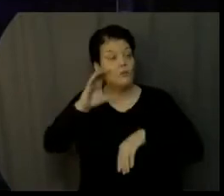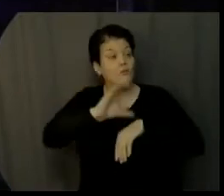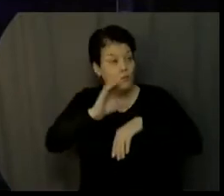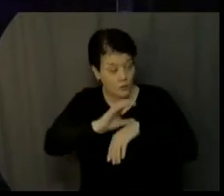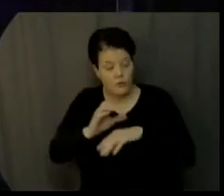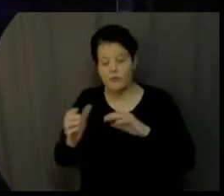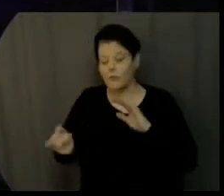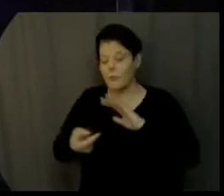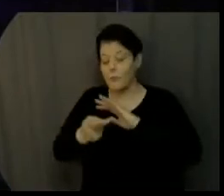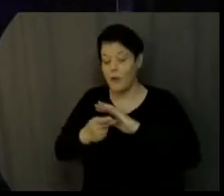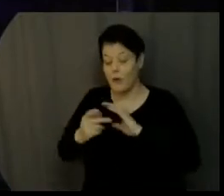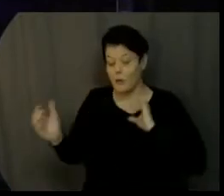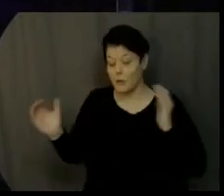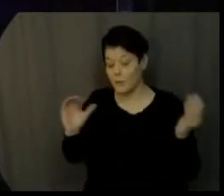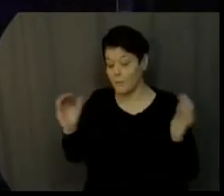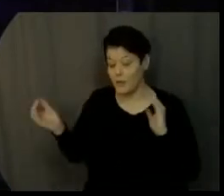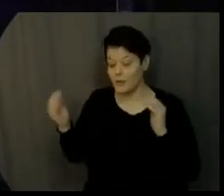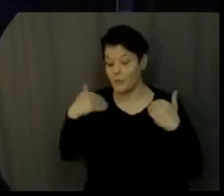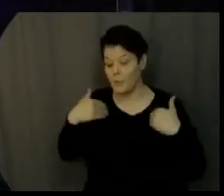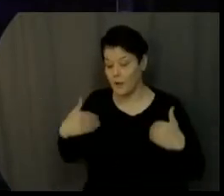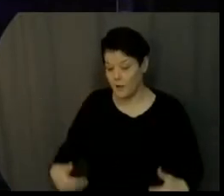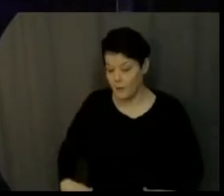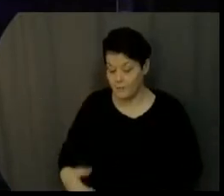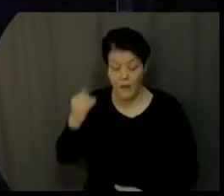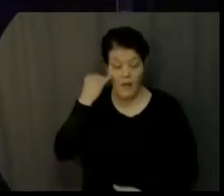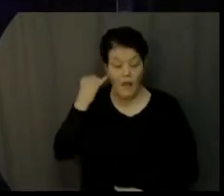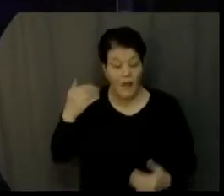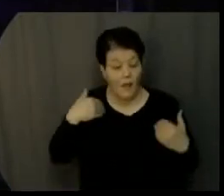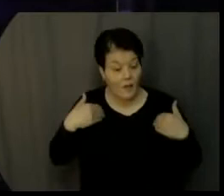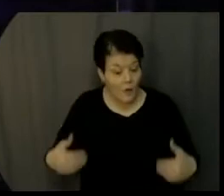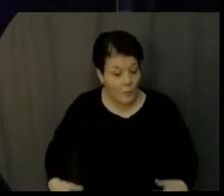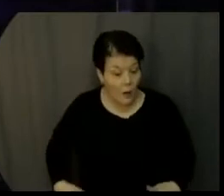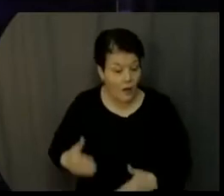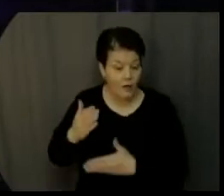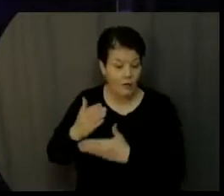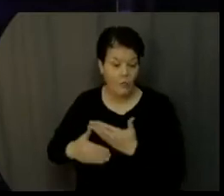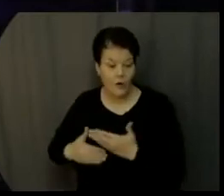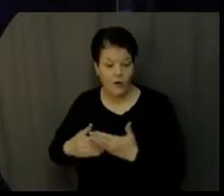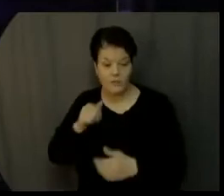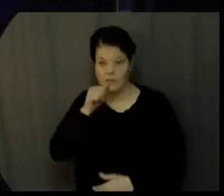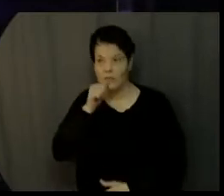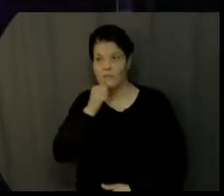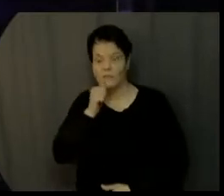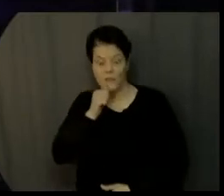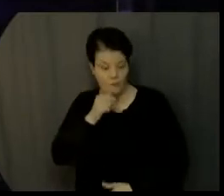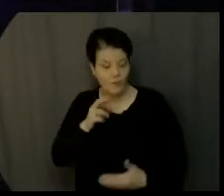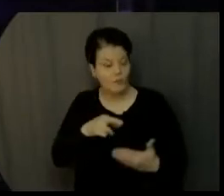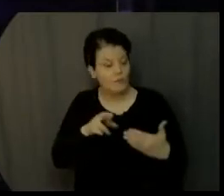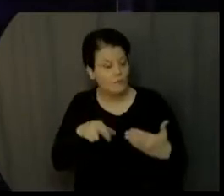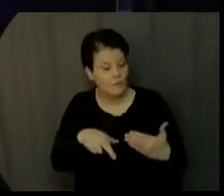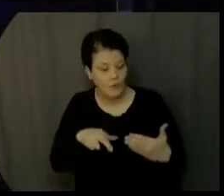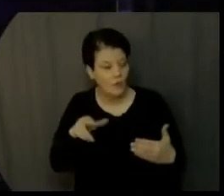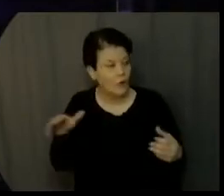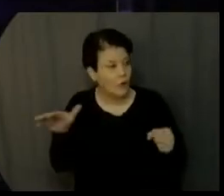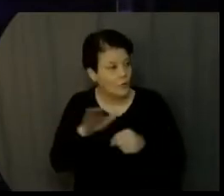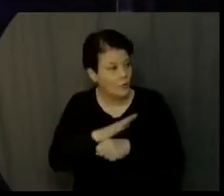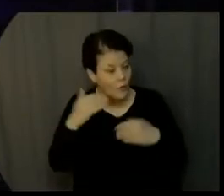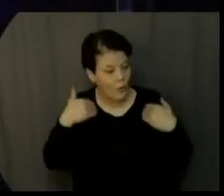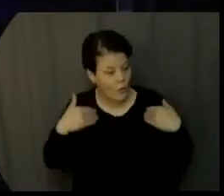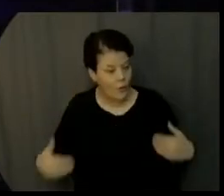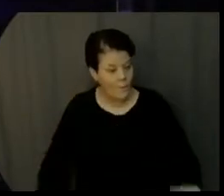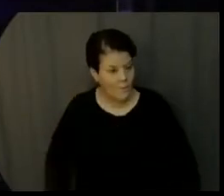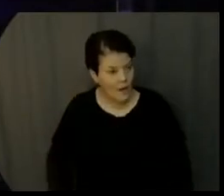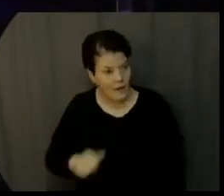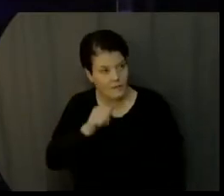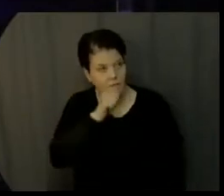hangnail? You didn't think much about your fingernails until you had a hangnail. Then that's all you could think about. And that's